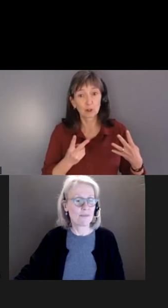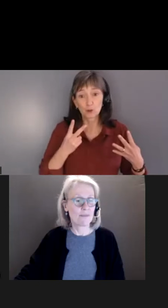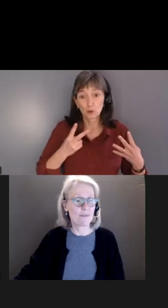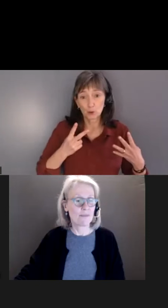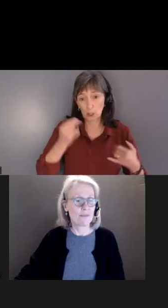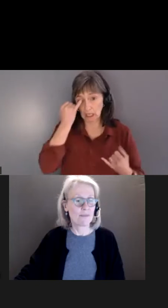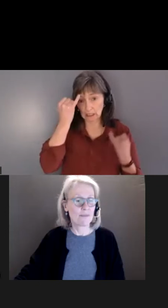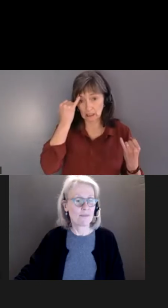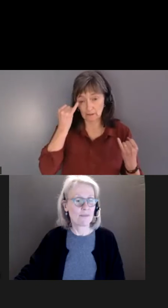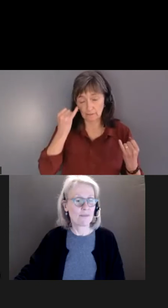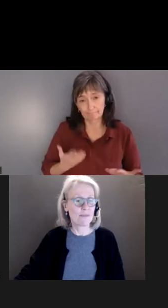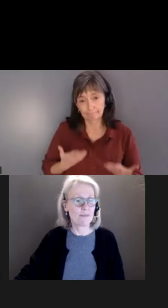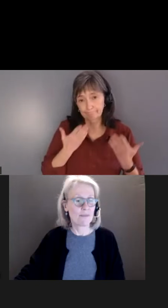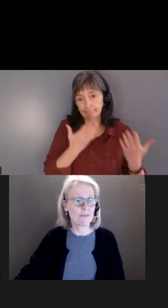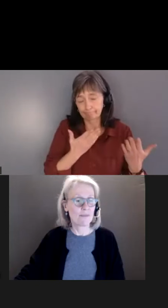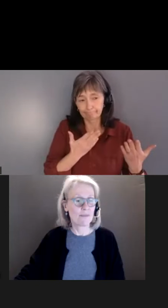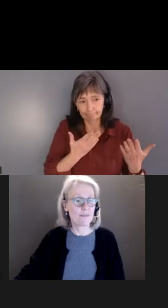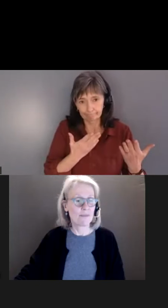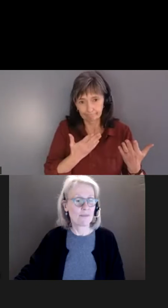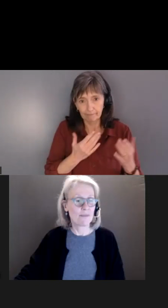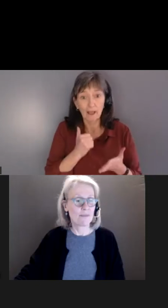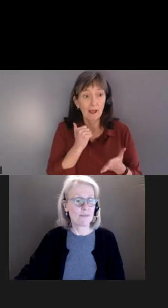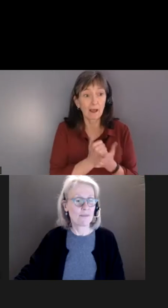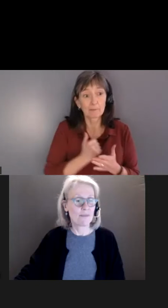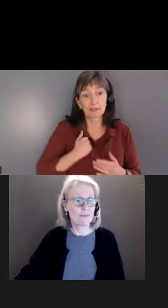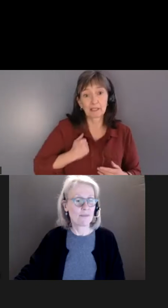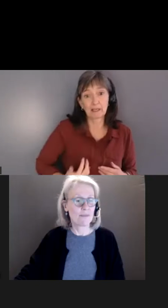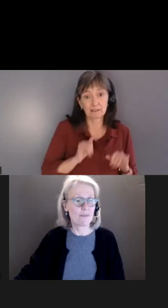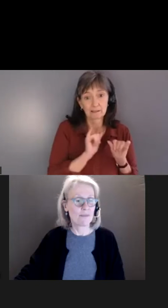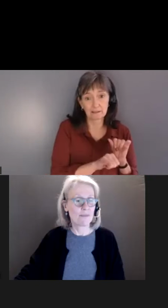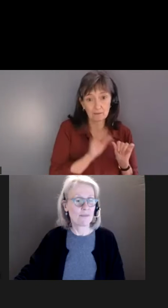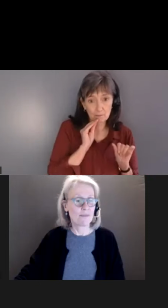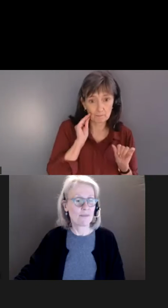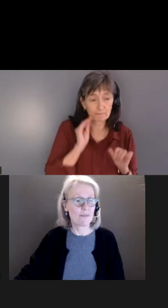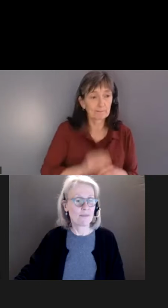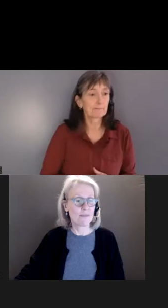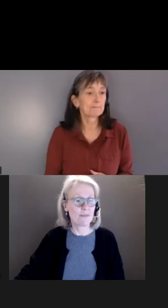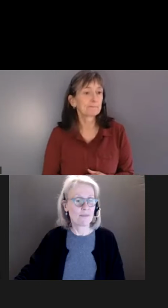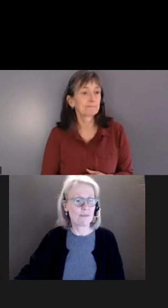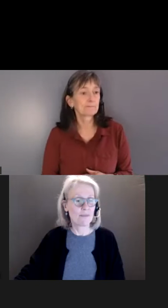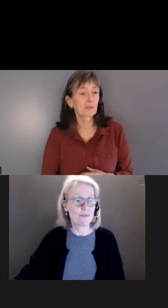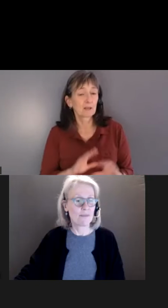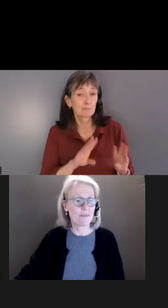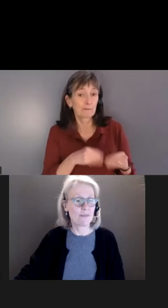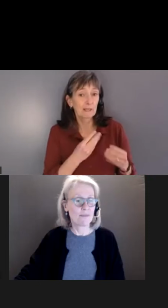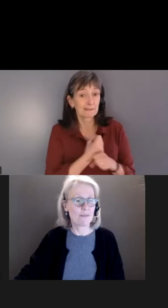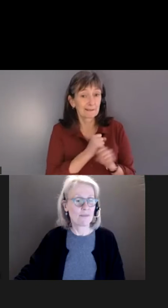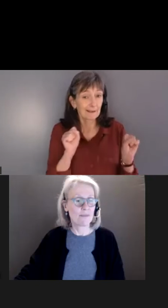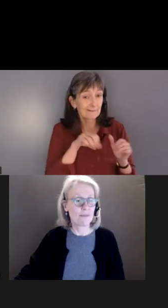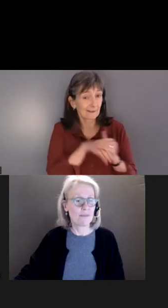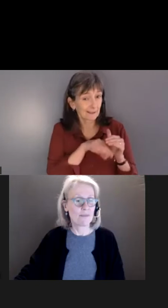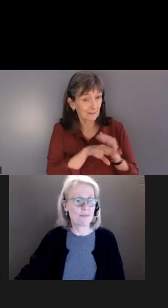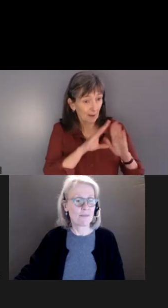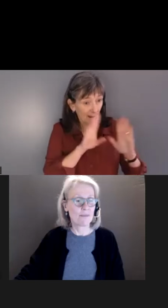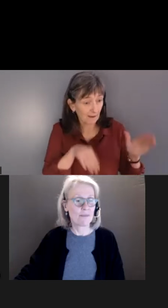are critical to enabling aging in the right place, which are providing safe and accessible and supportive housing and well-designed